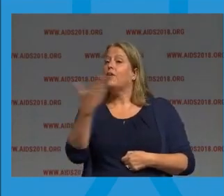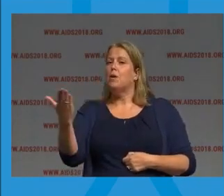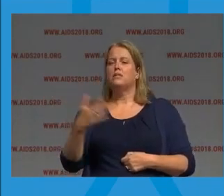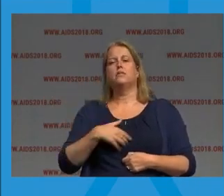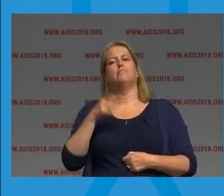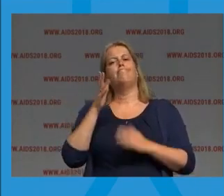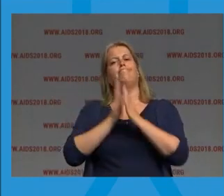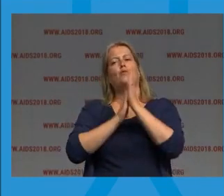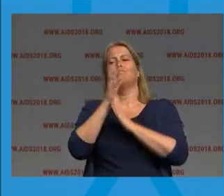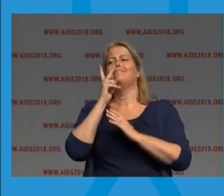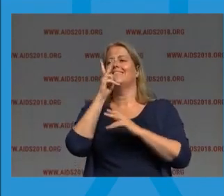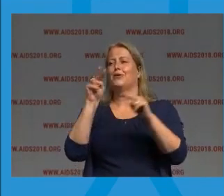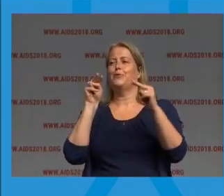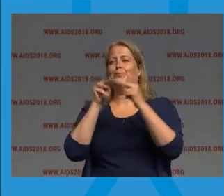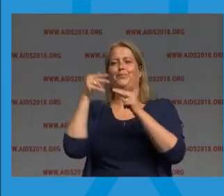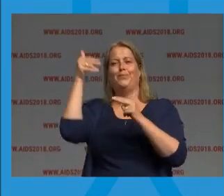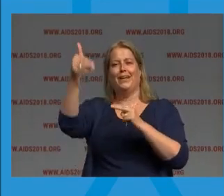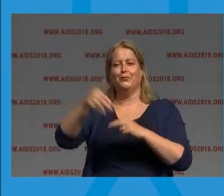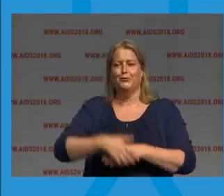later.